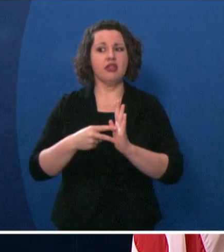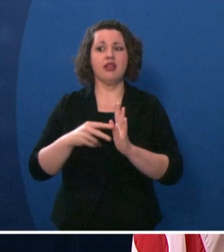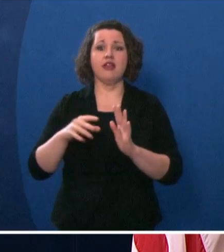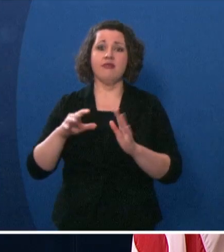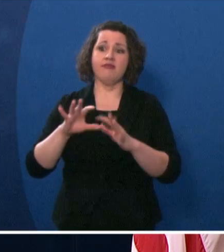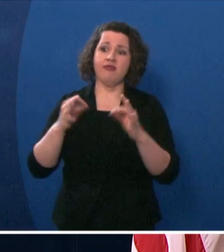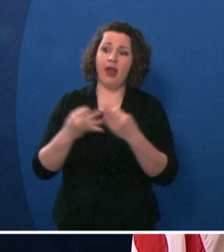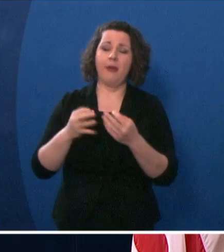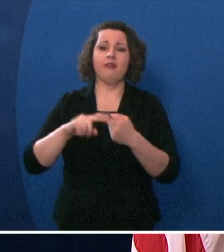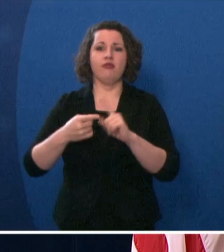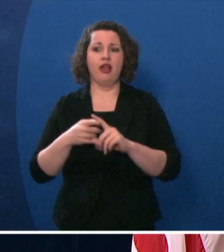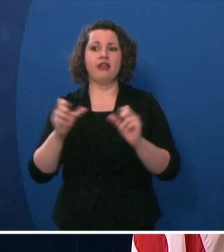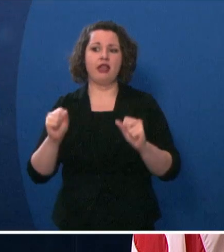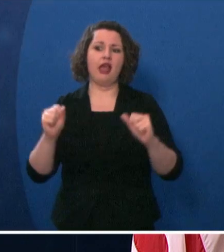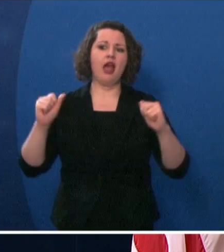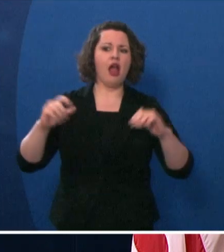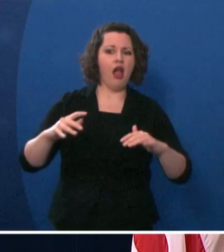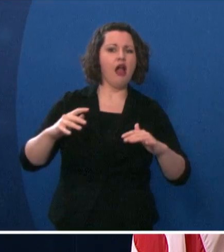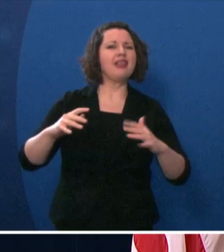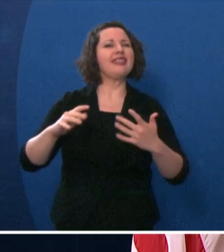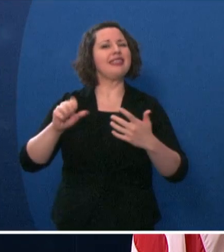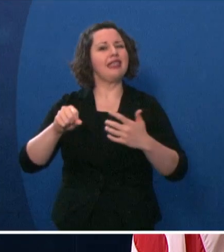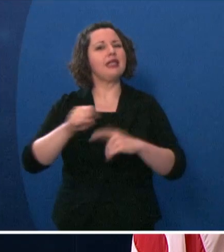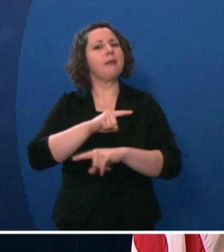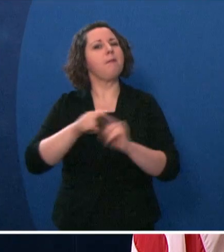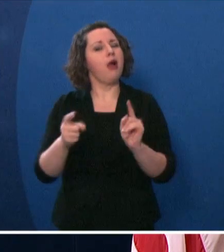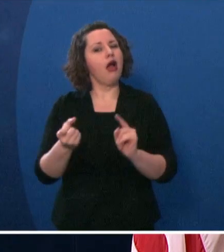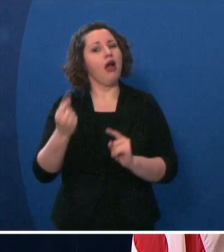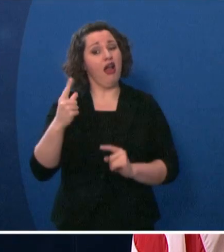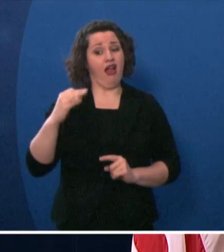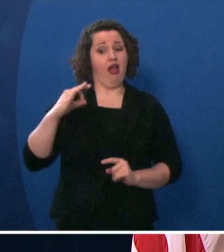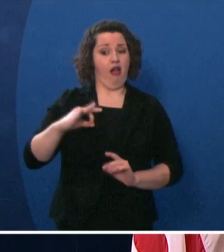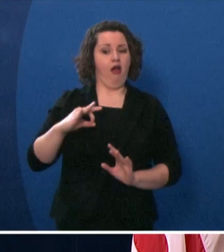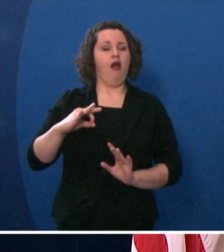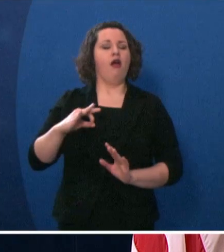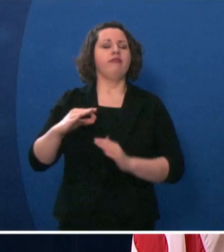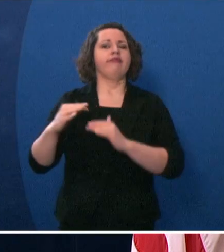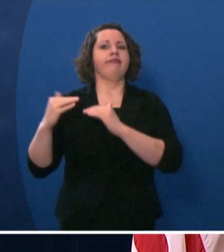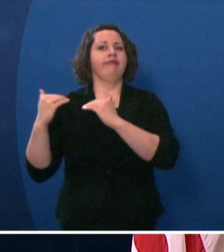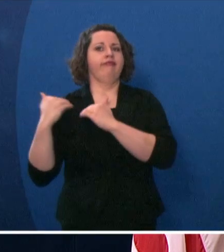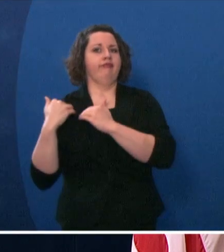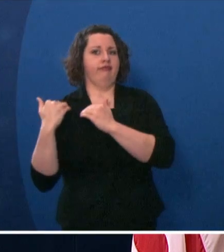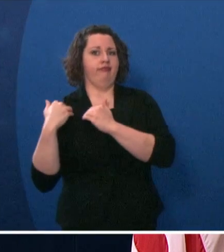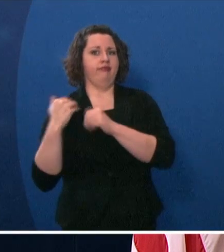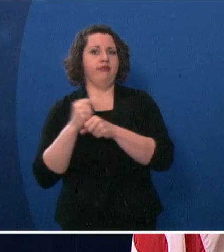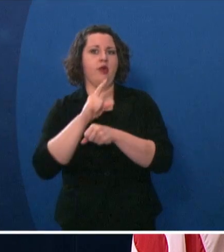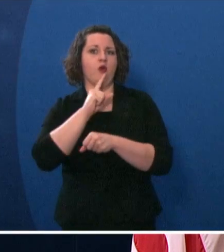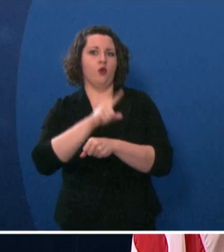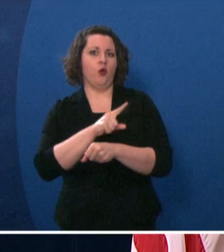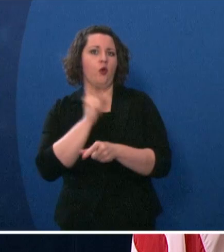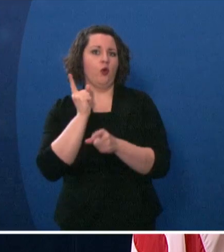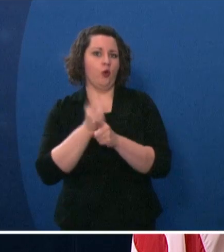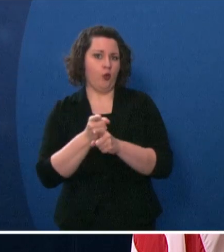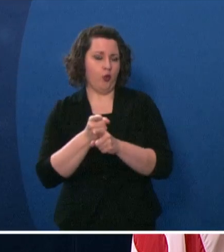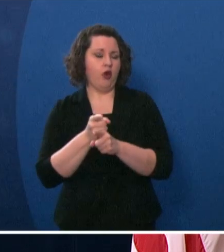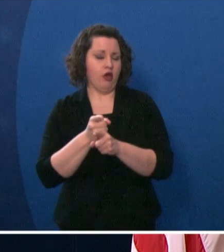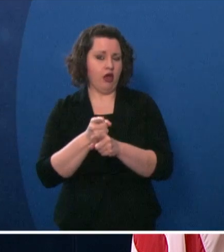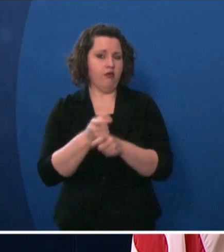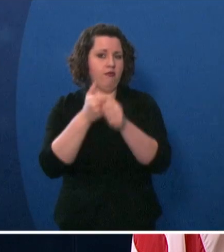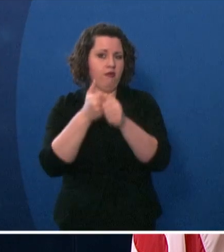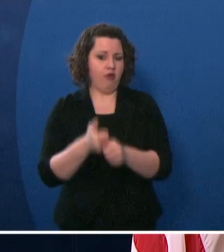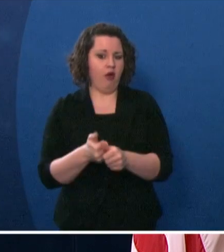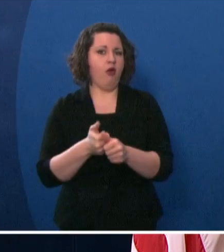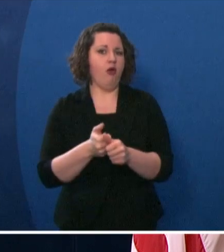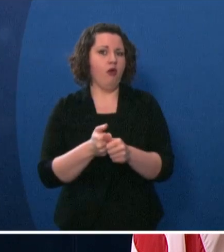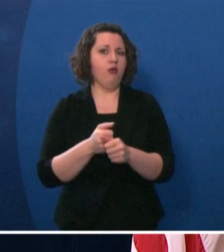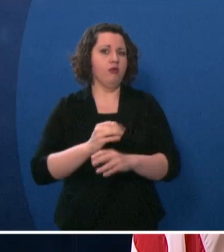friends can gather together, but that privilege comes with responsibility of ensuring you're doing the right thing to protect your health and the health of the people